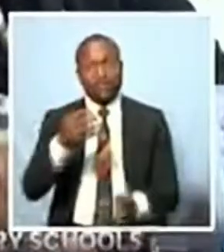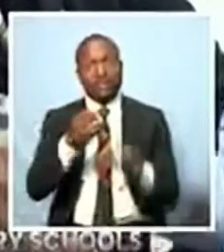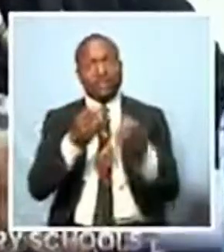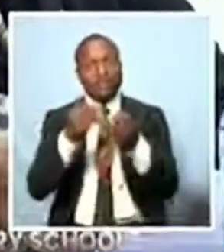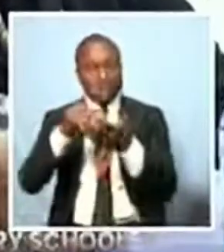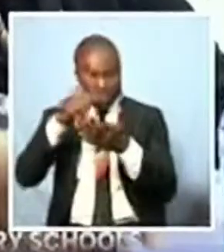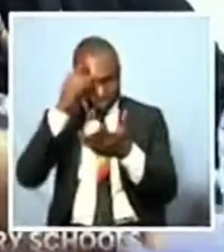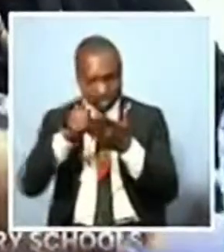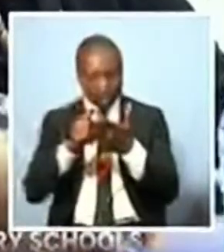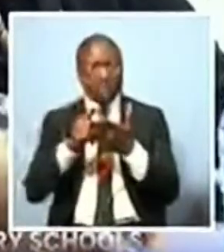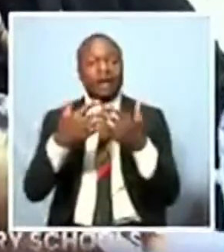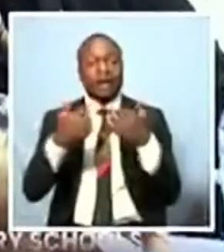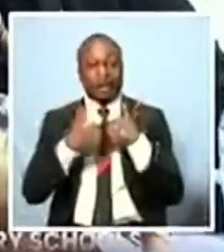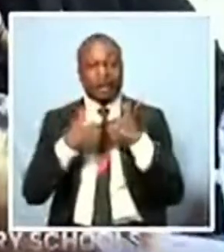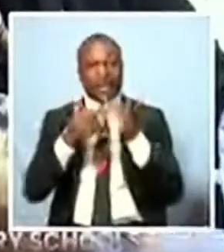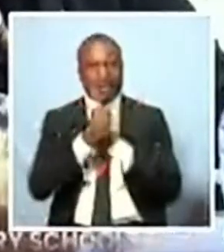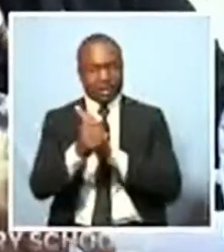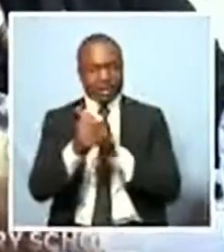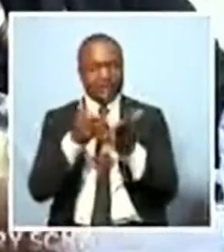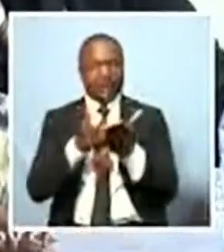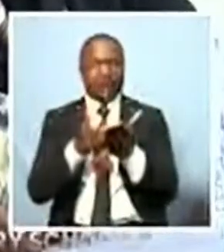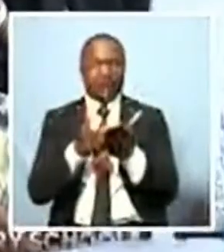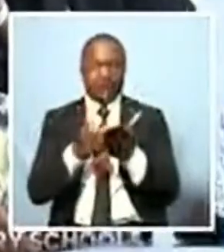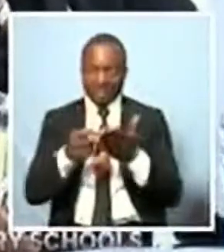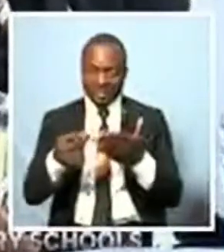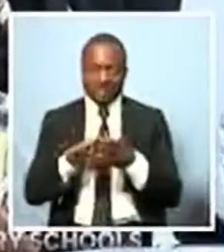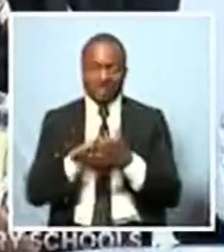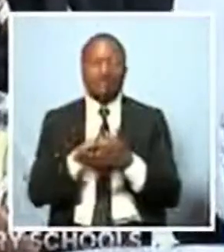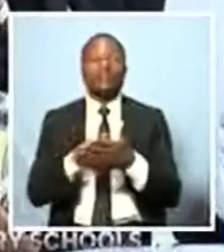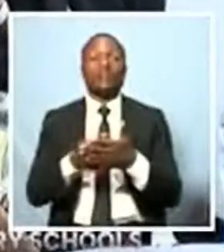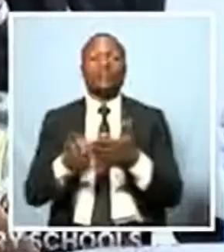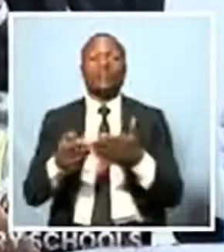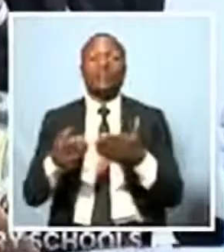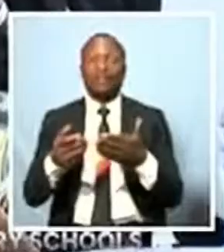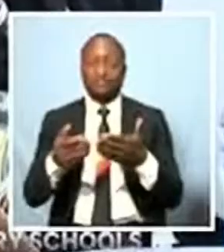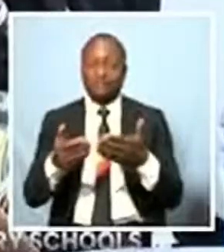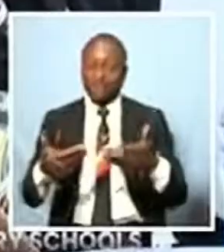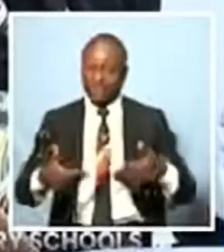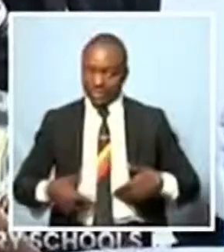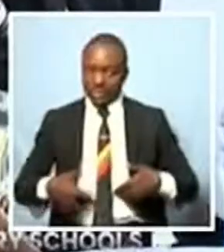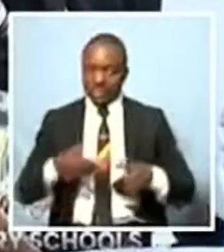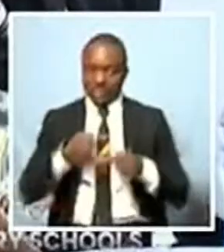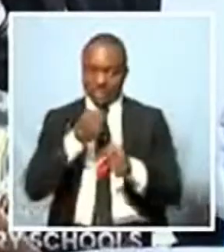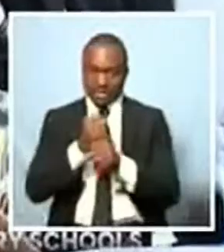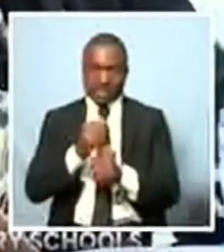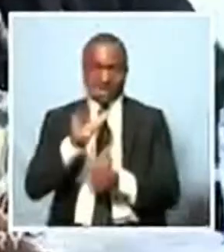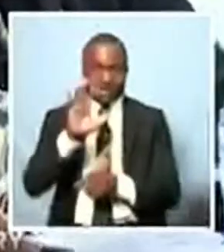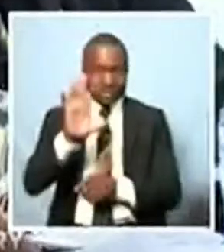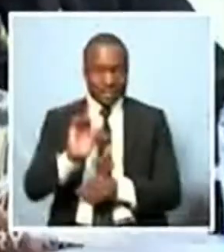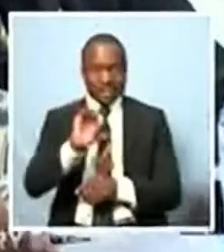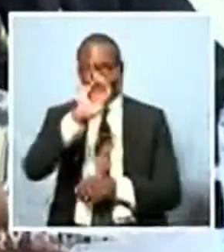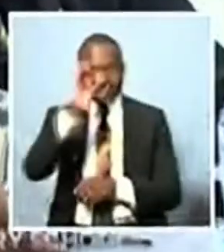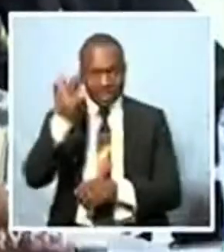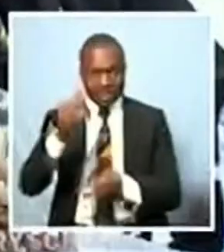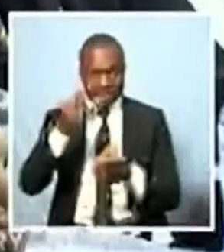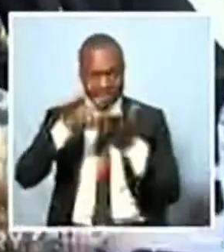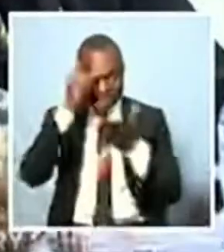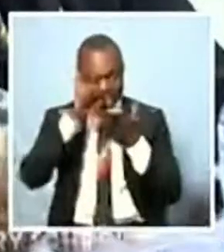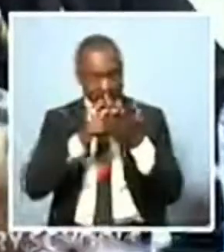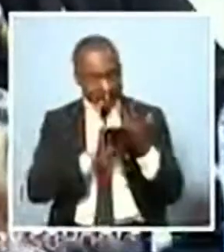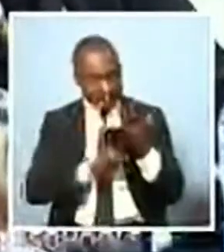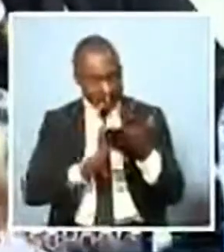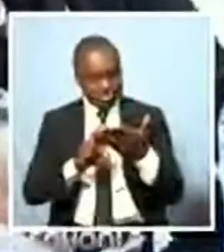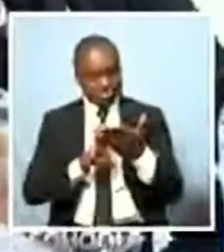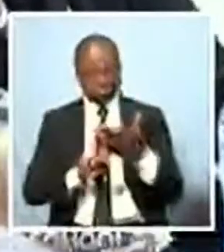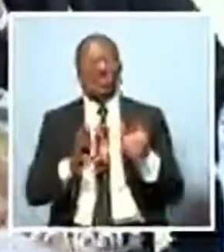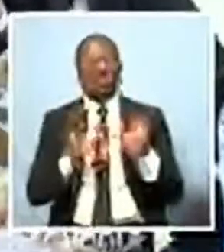basic decoding skills, especially in the early grades. However, only 50% of the learners were able to read fluently